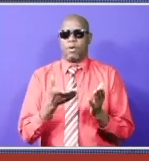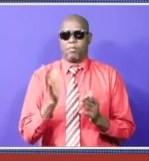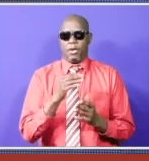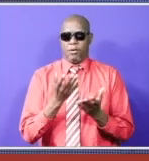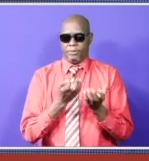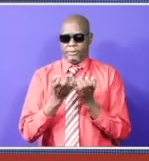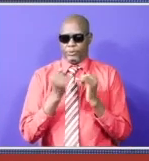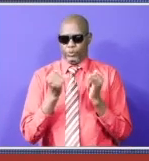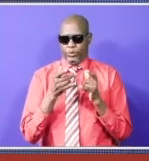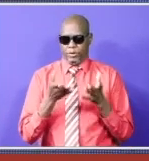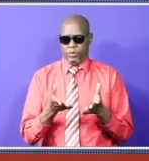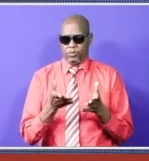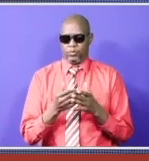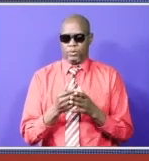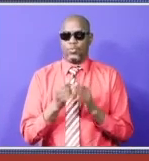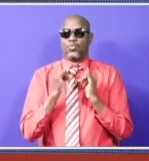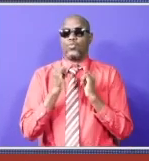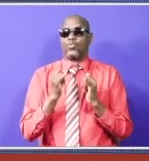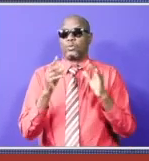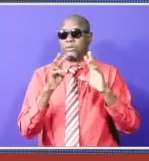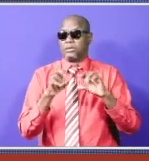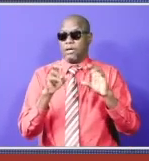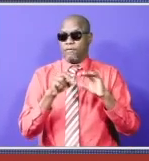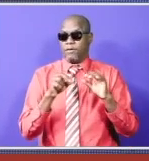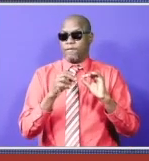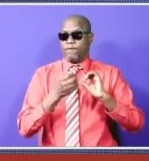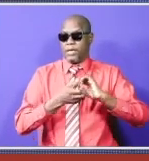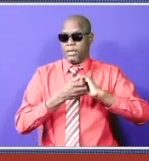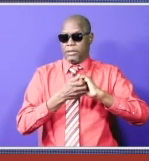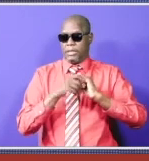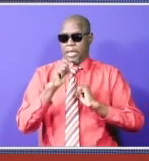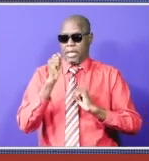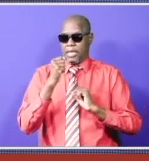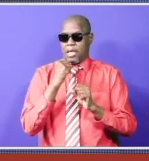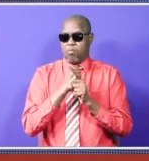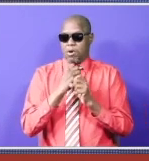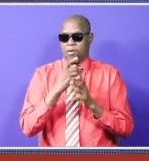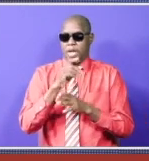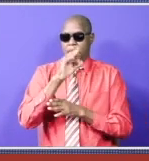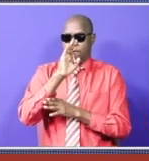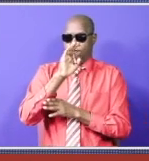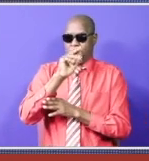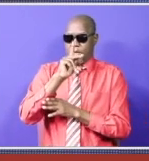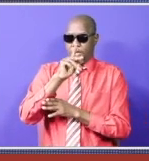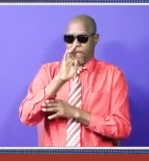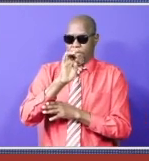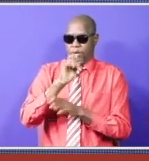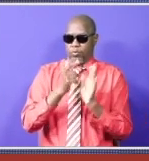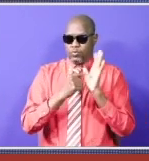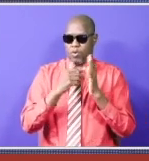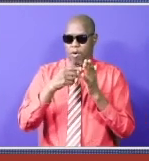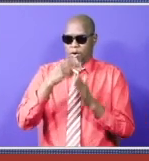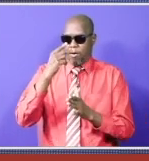business news now, and a new survey by the Federation of Kenyan Employers, FKE, now shows that there is a high demand for